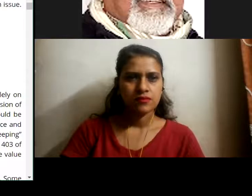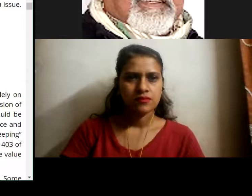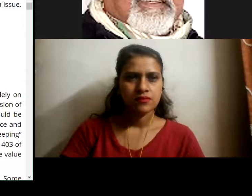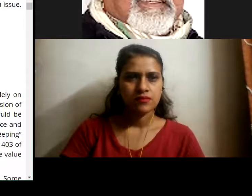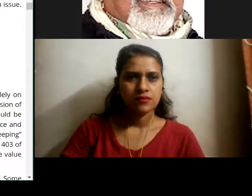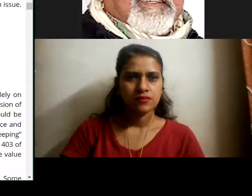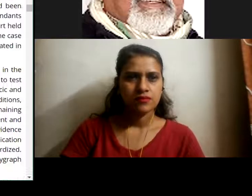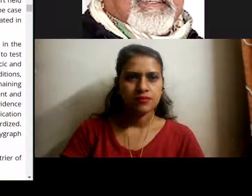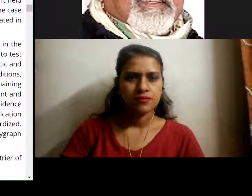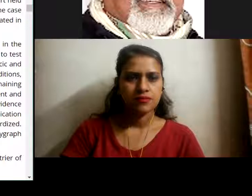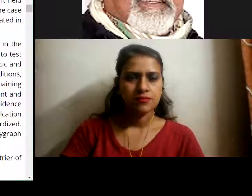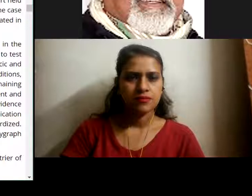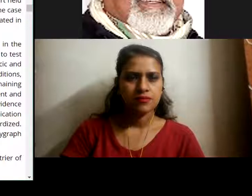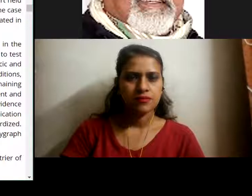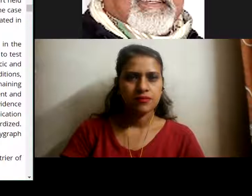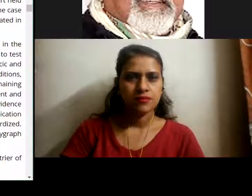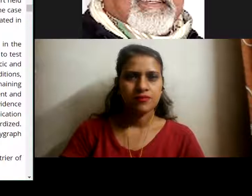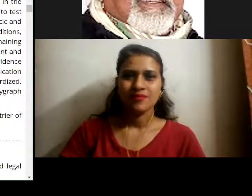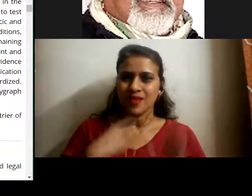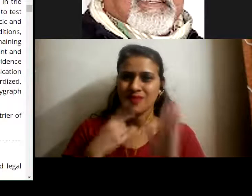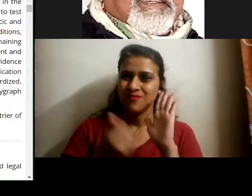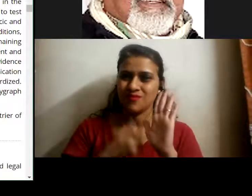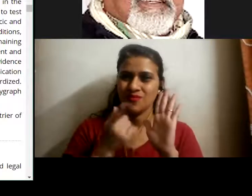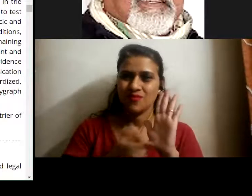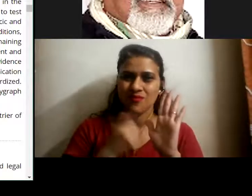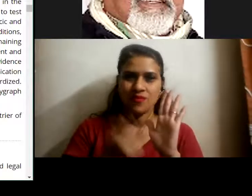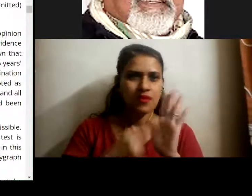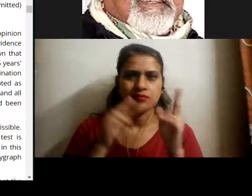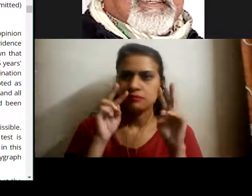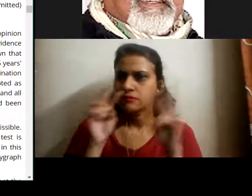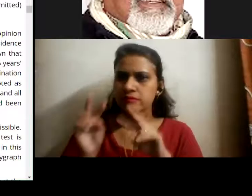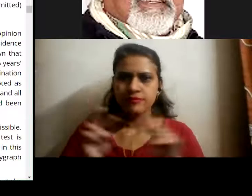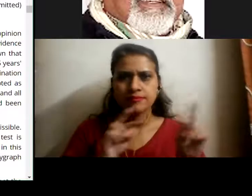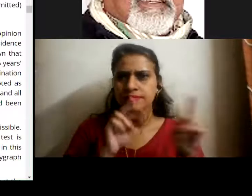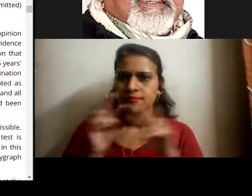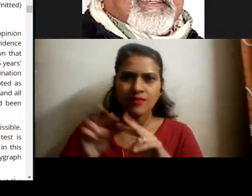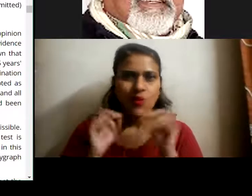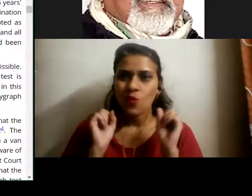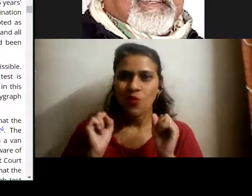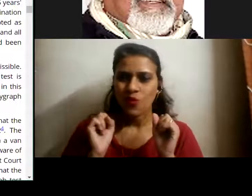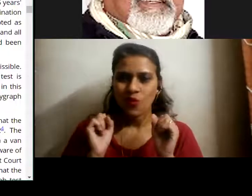as you can see, I'm skimming through and I'm not able to figure it out, right?